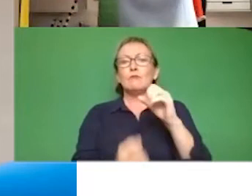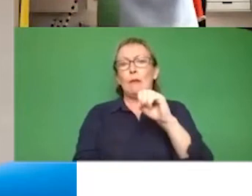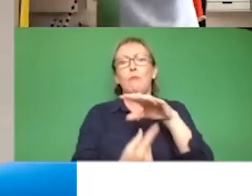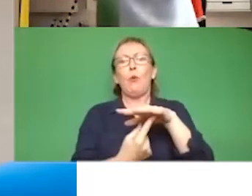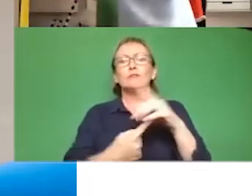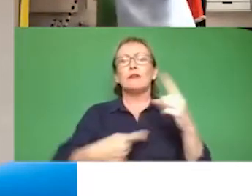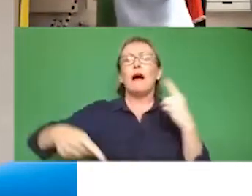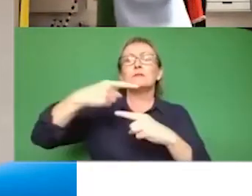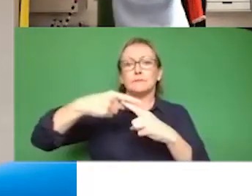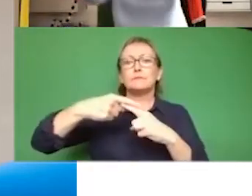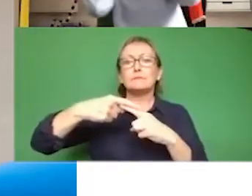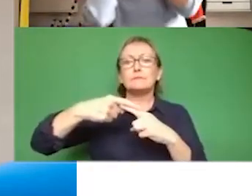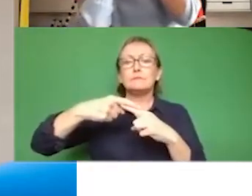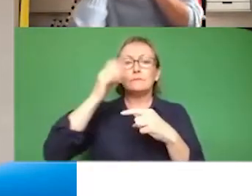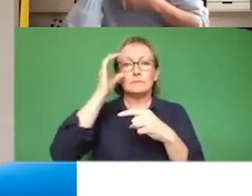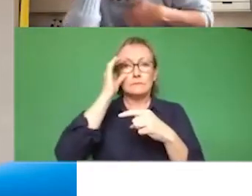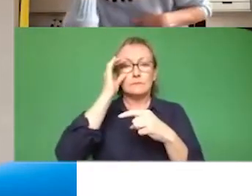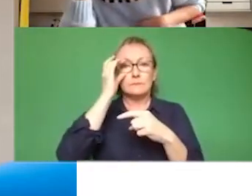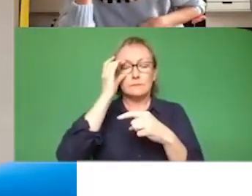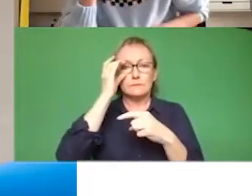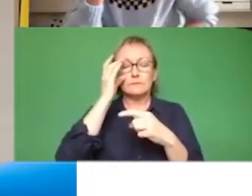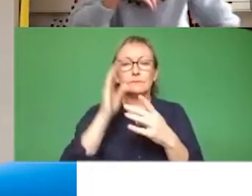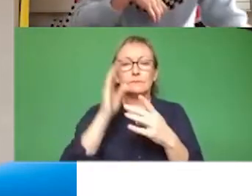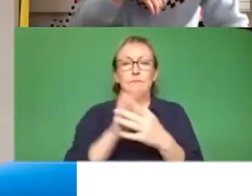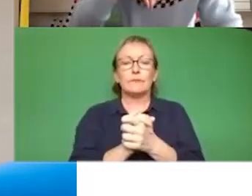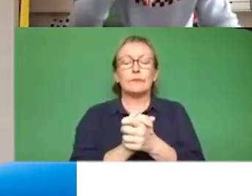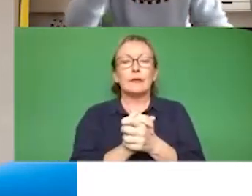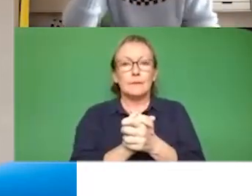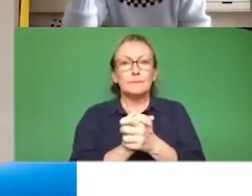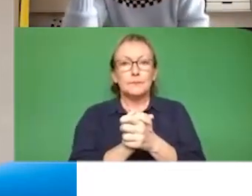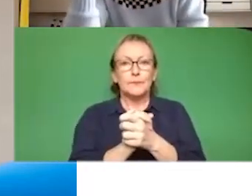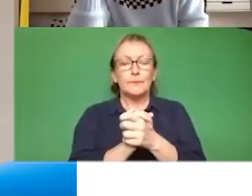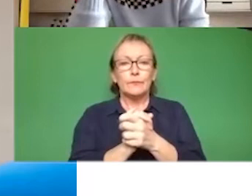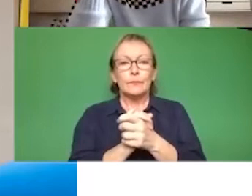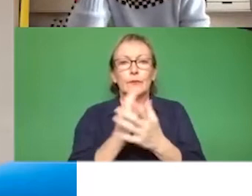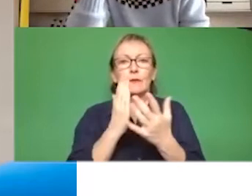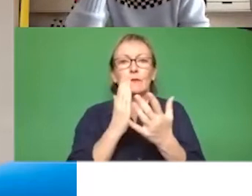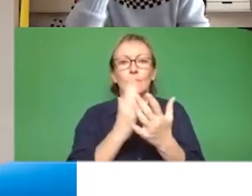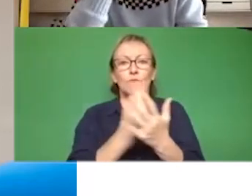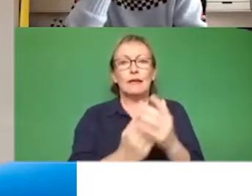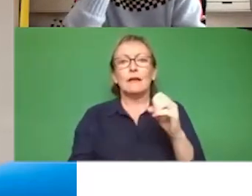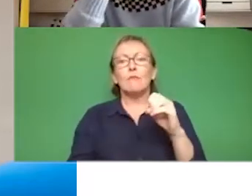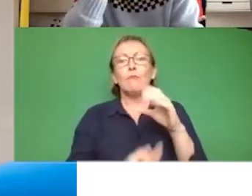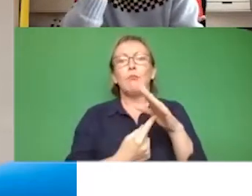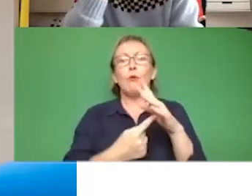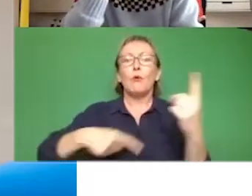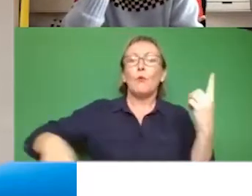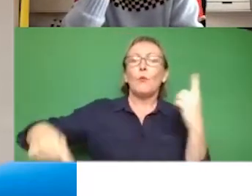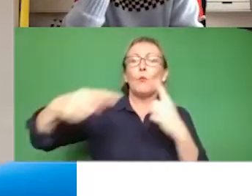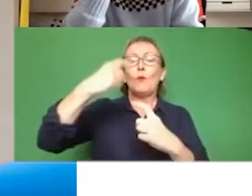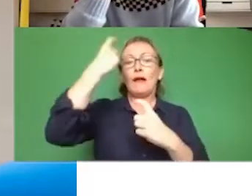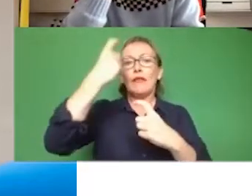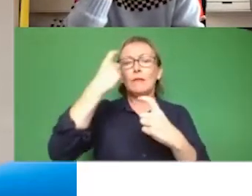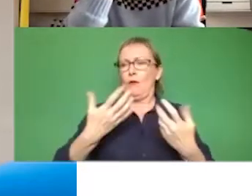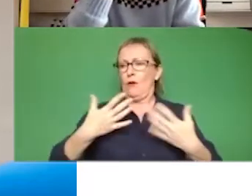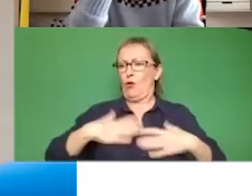us. I think it's really important that we all consider where our clothes come from and